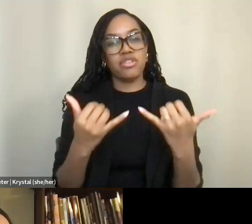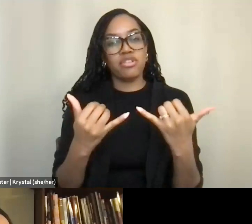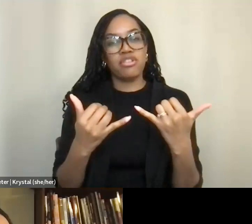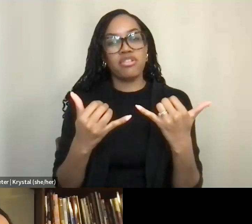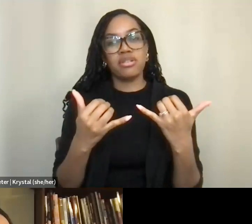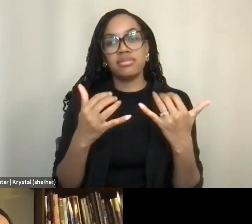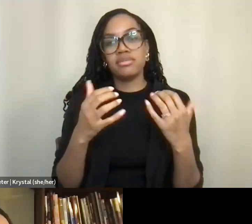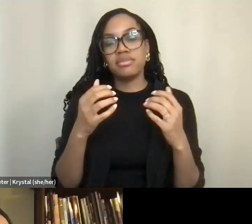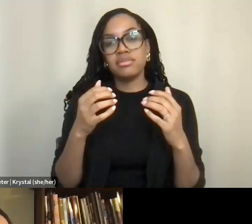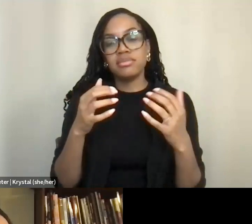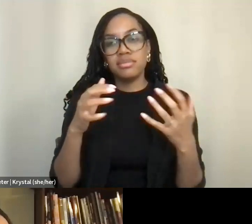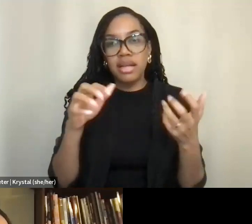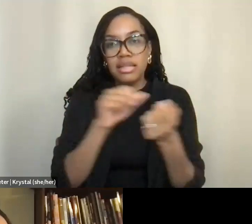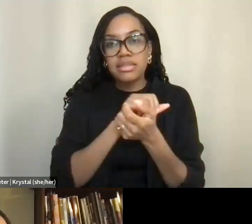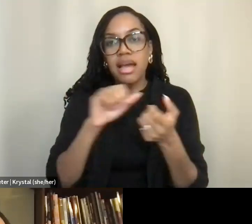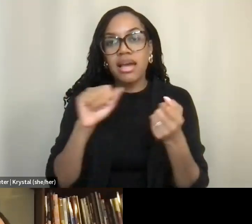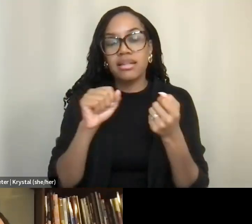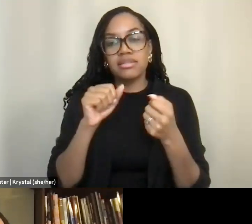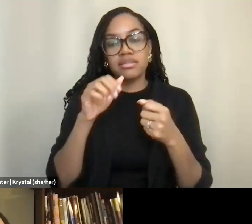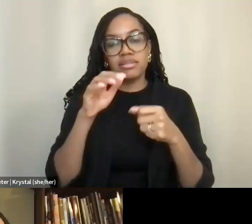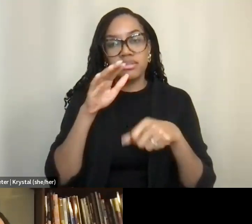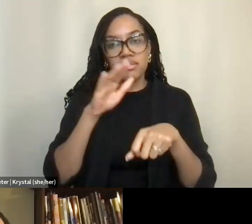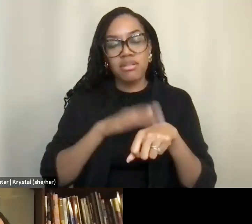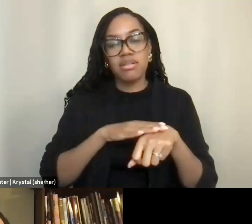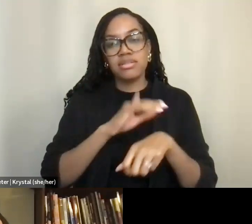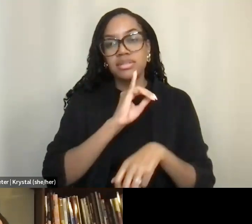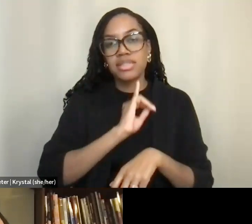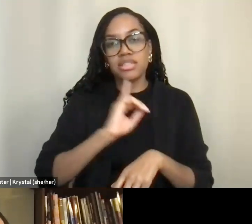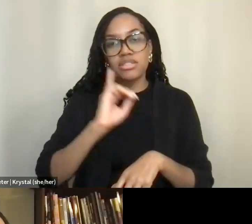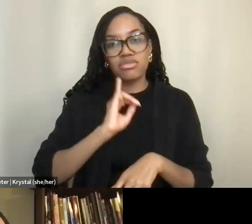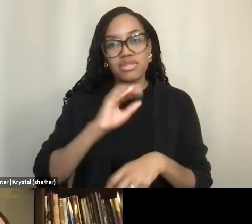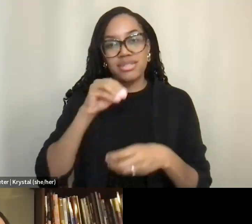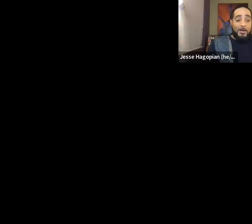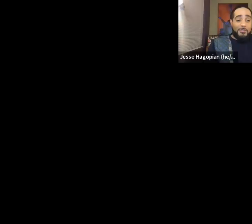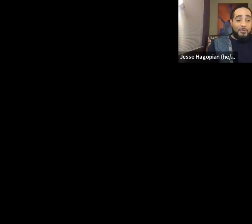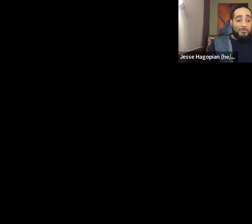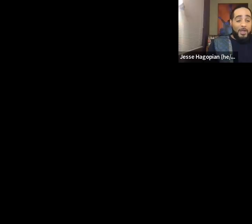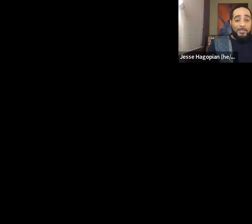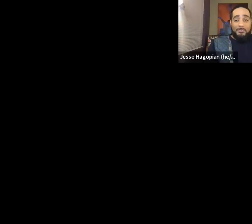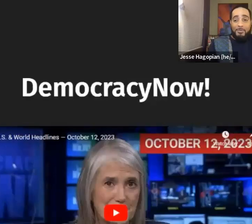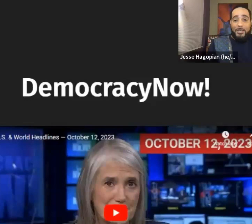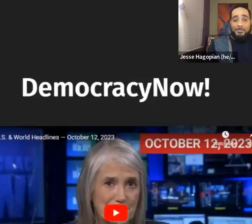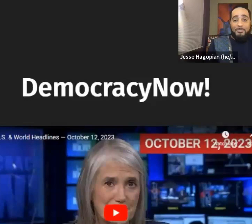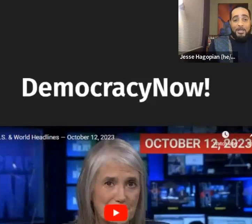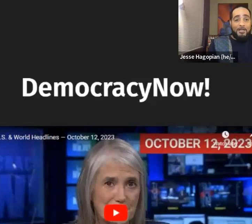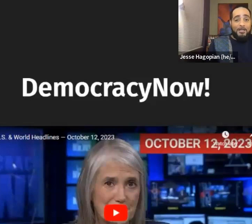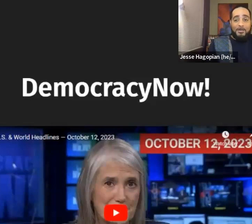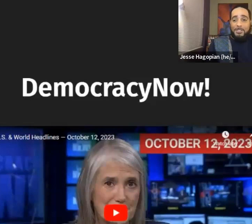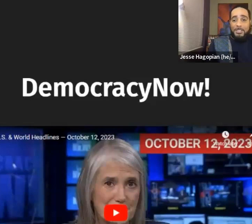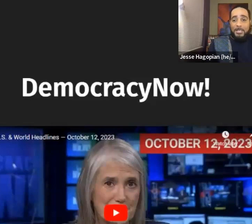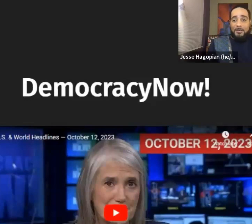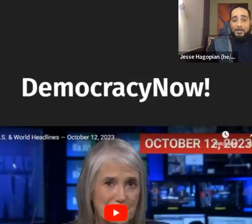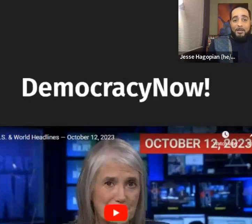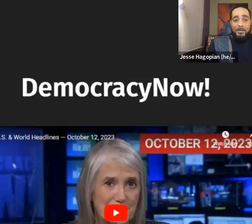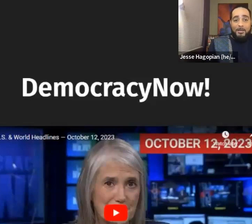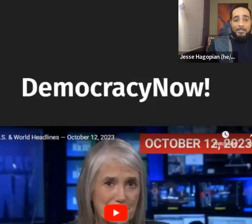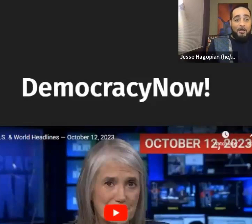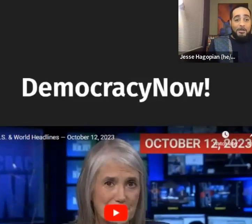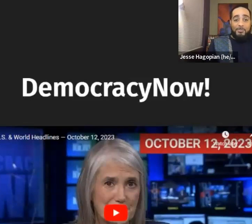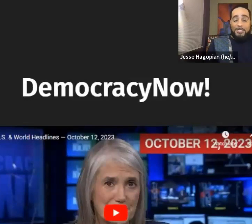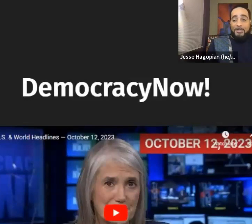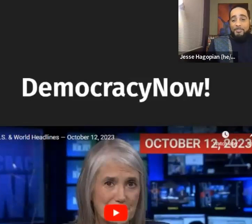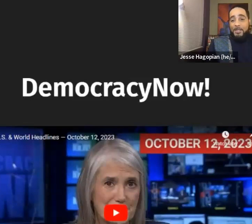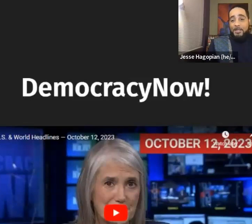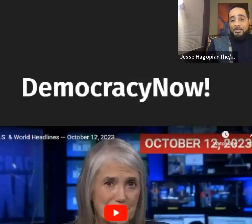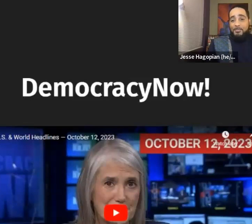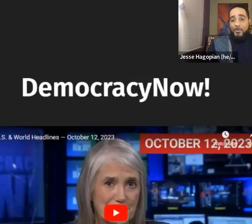attacks by Israel on Gaza. And I want to look at it from various perspectives because media literacy has